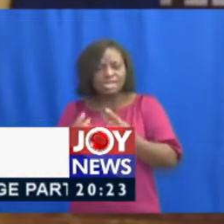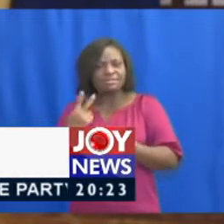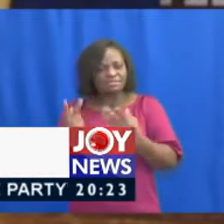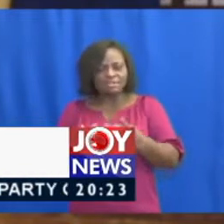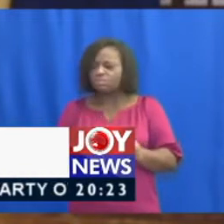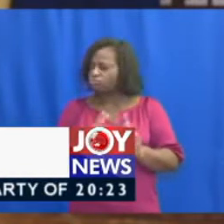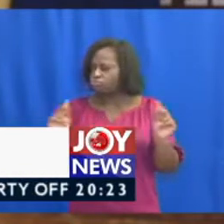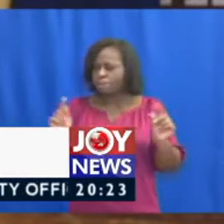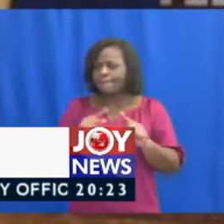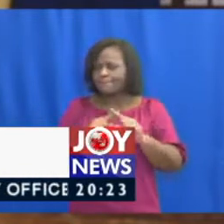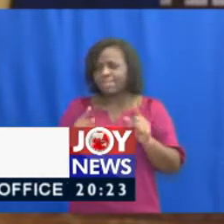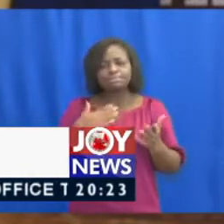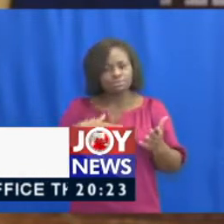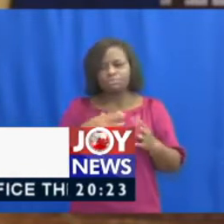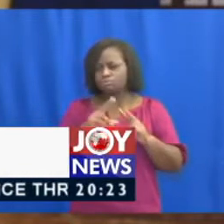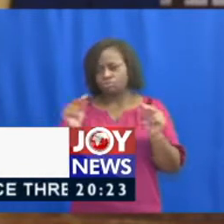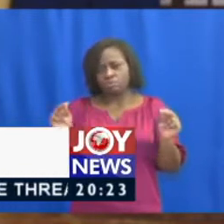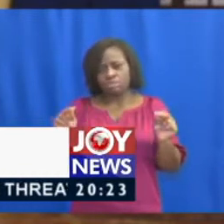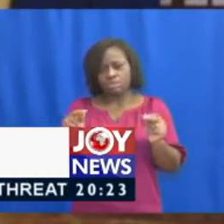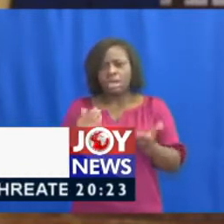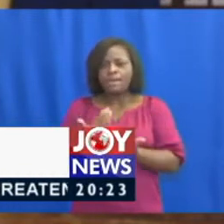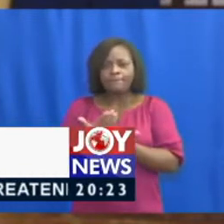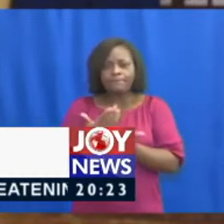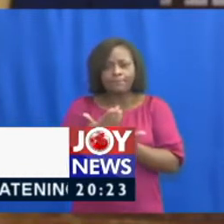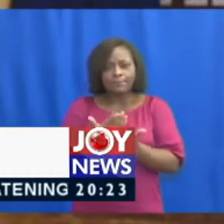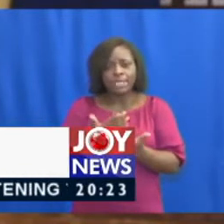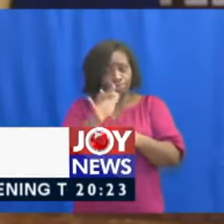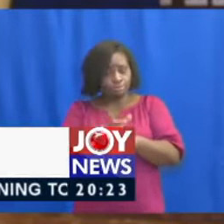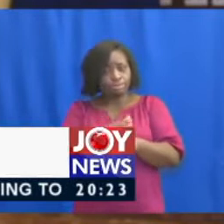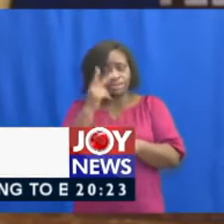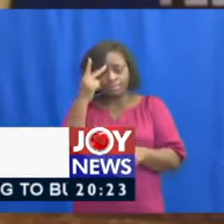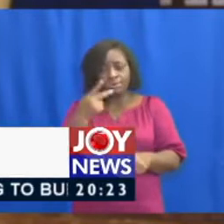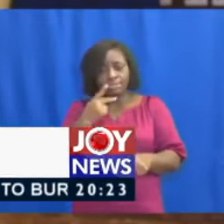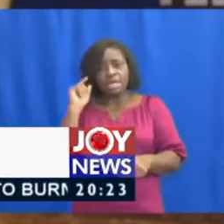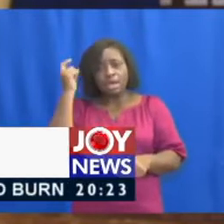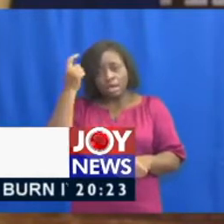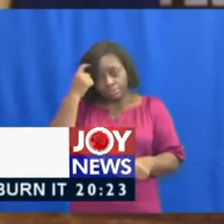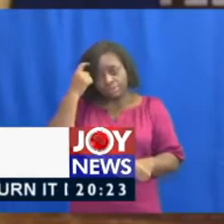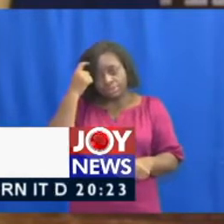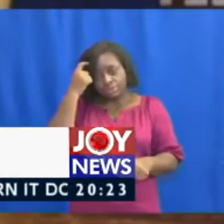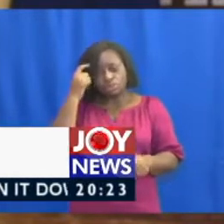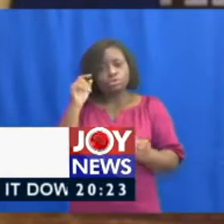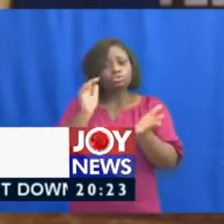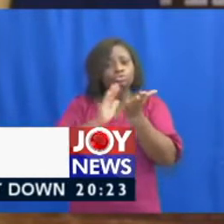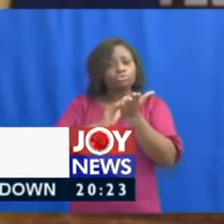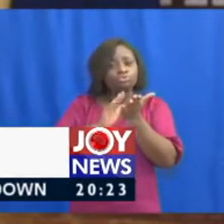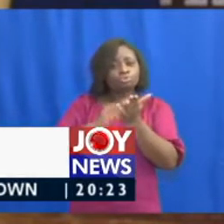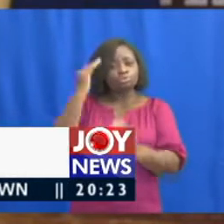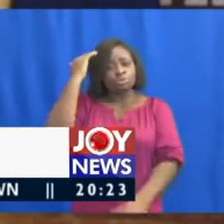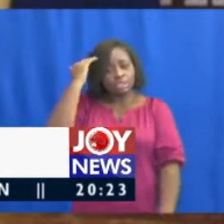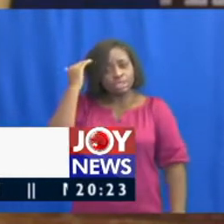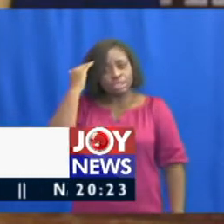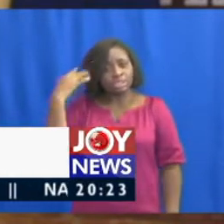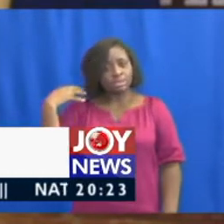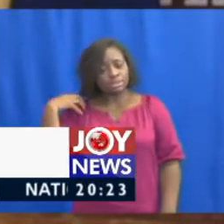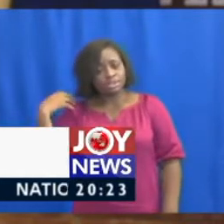ya my yamano. Now may sha woof war bo. Say a bind school for penny for